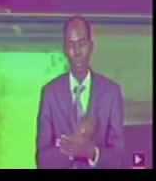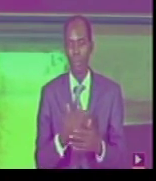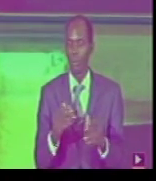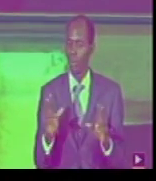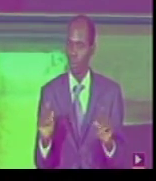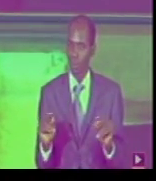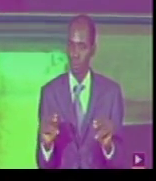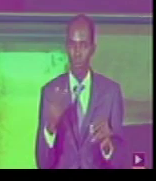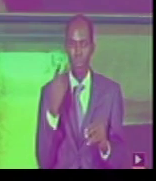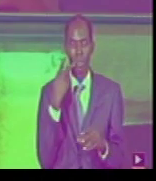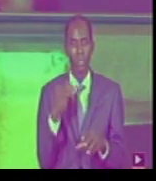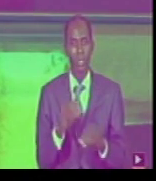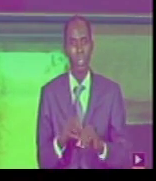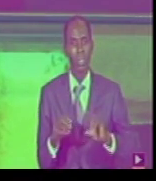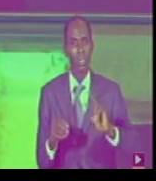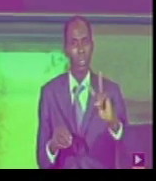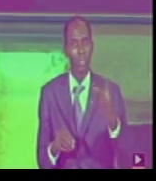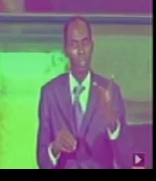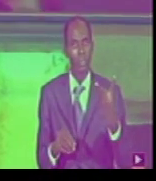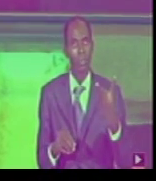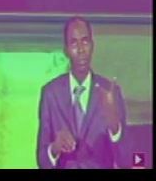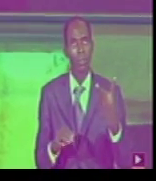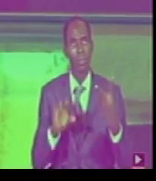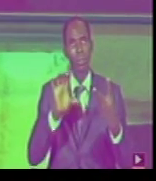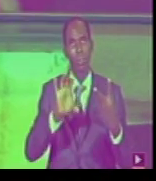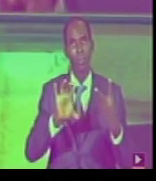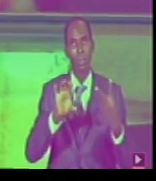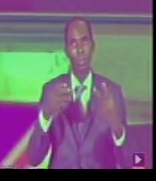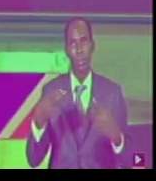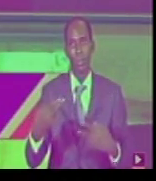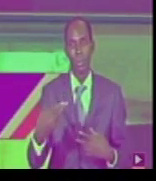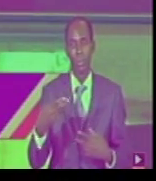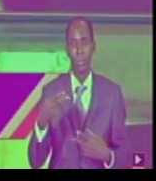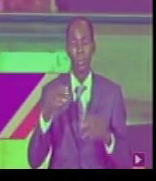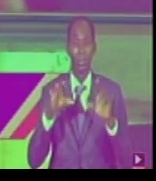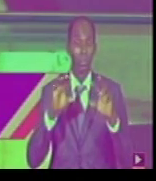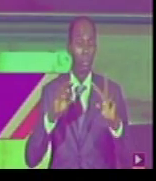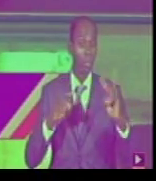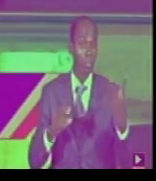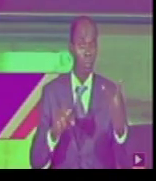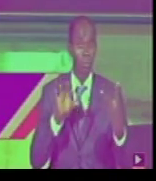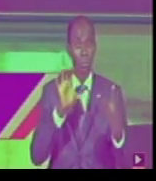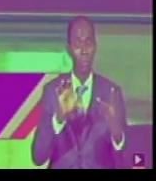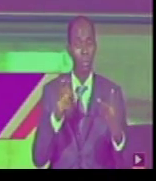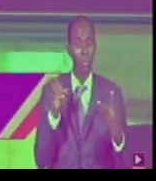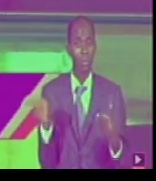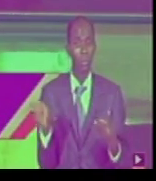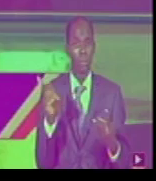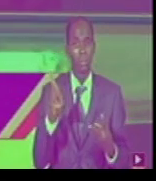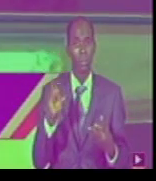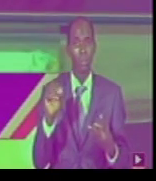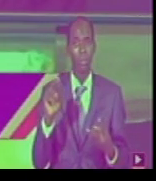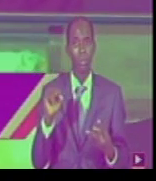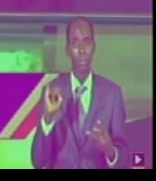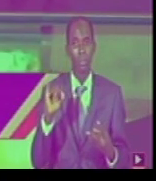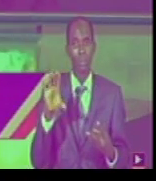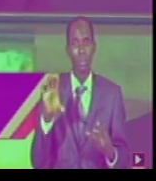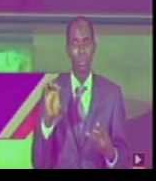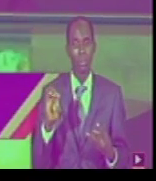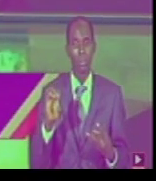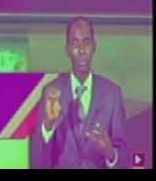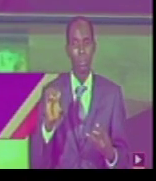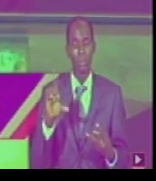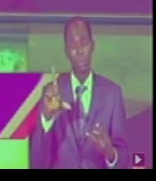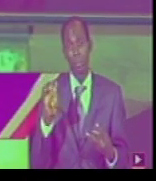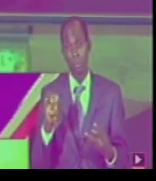Chronicles chapter 1, 2 Chronicles chapter 1. I'm reading from verse 7, 2